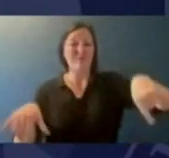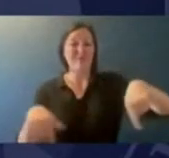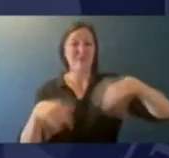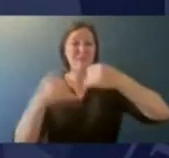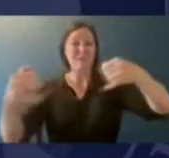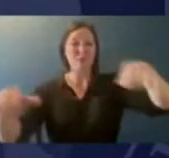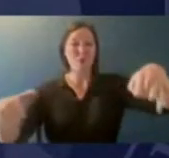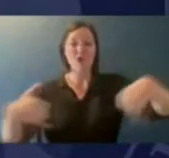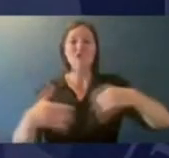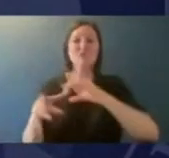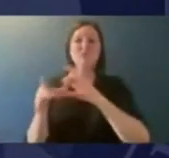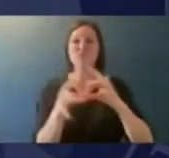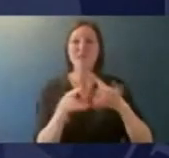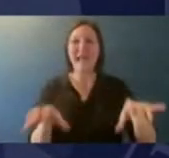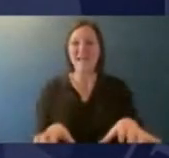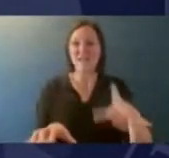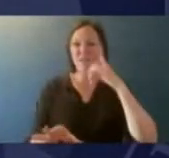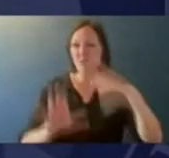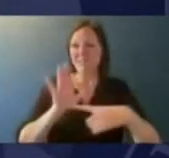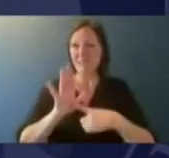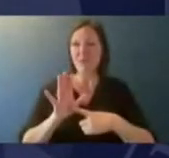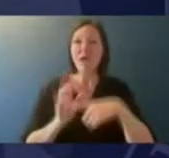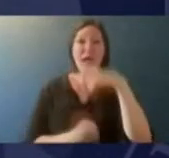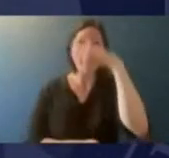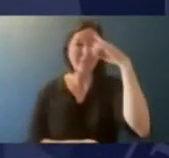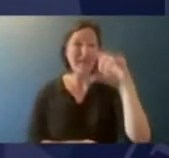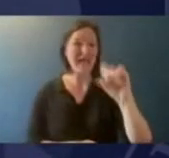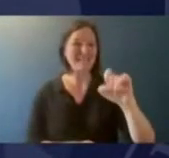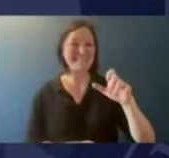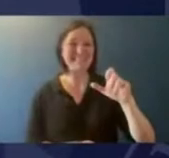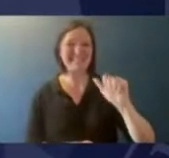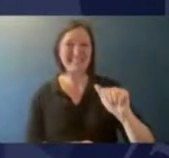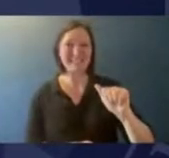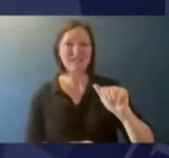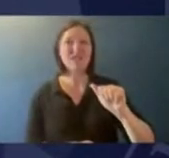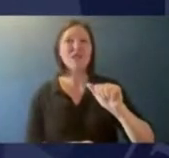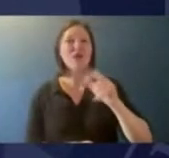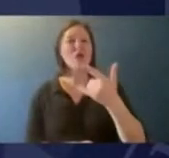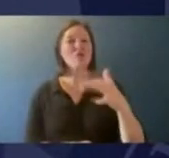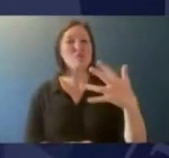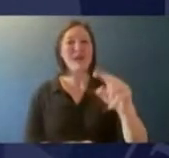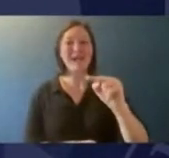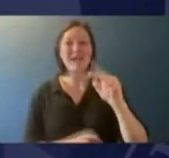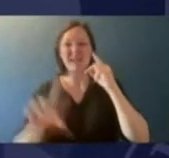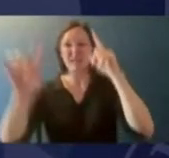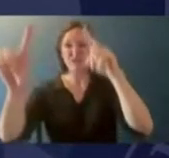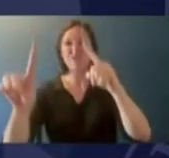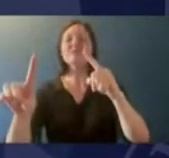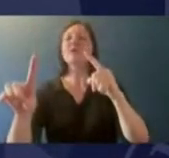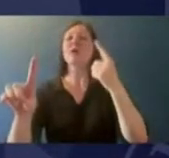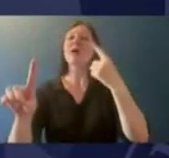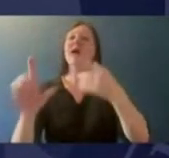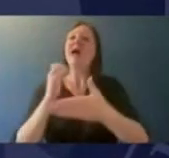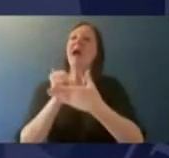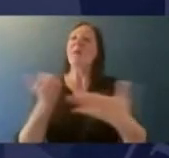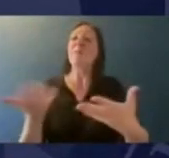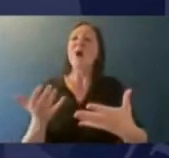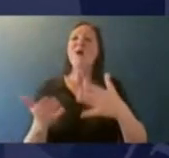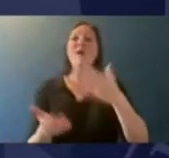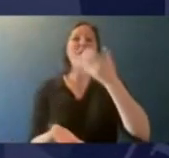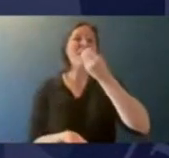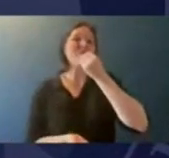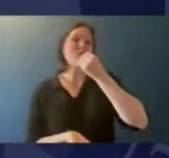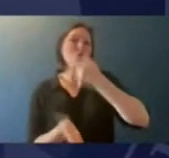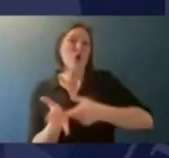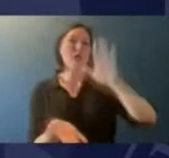joint actions like the Black Sea Grain Initiative that have helped lower food costs. The price cap